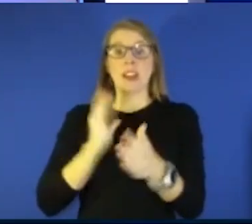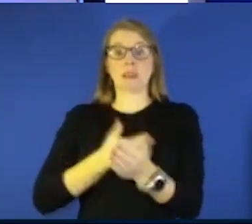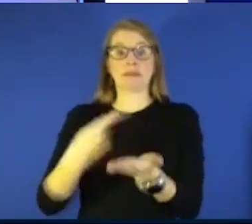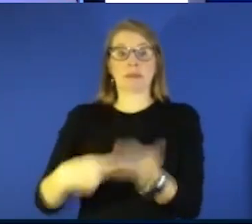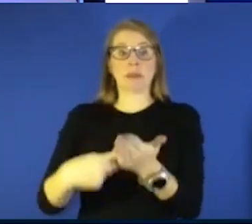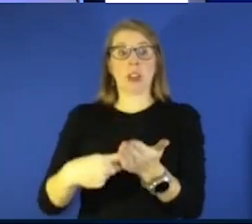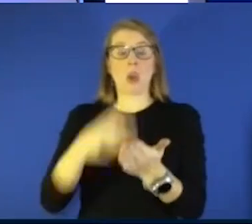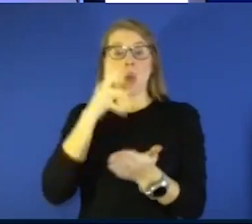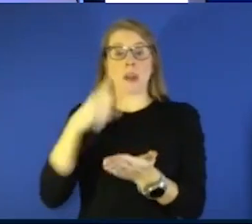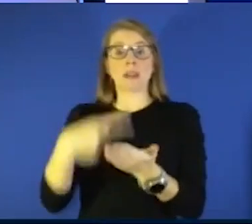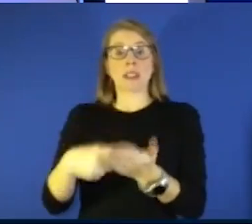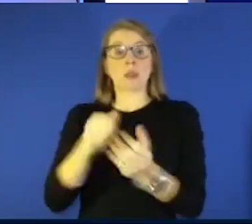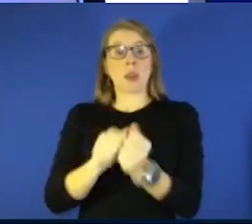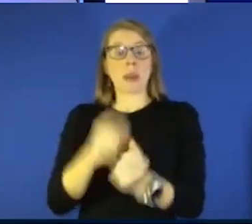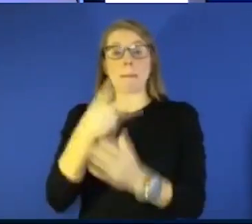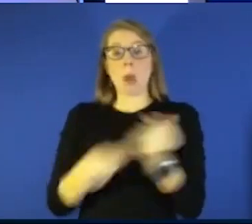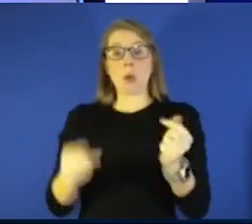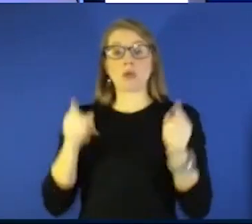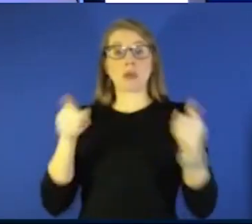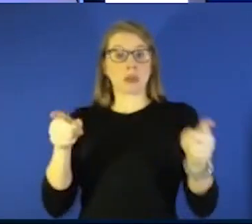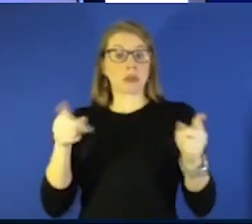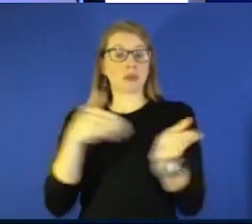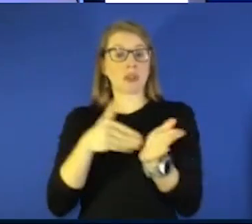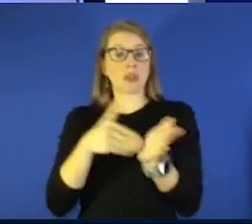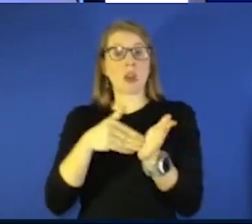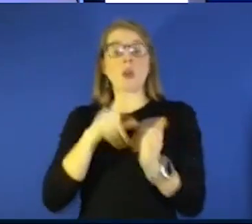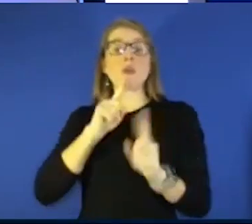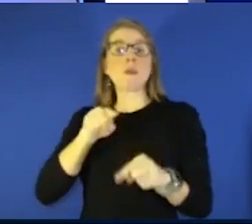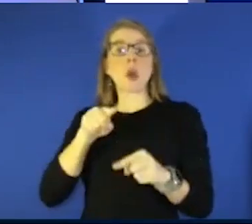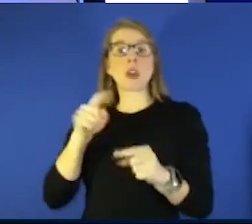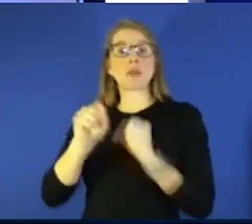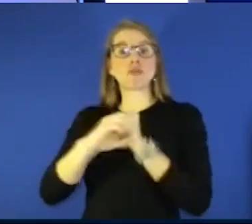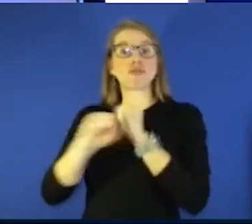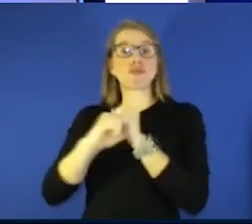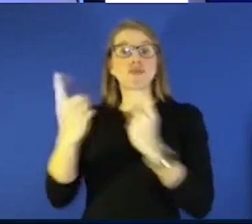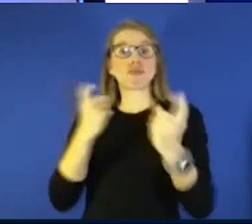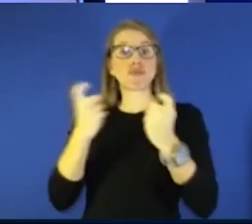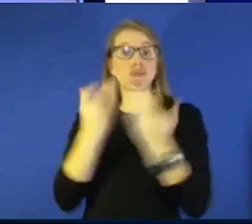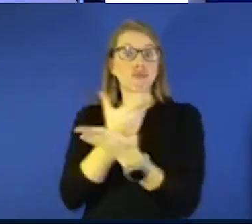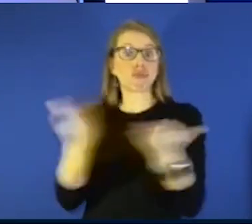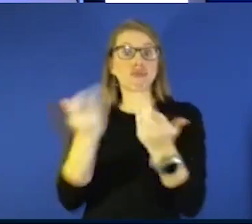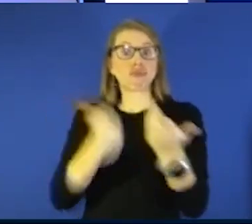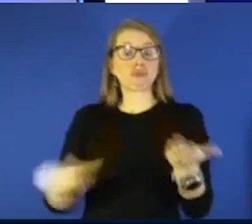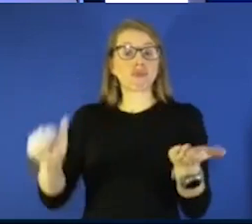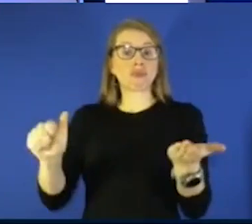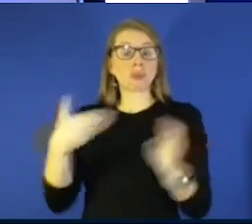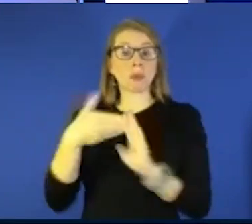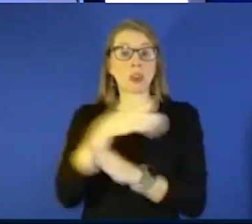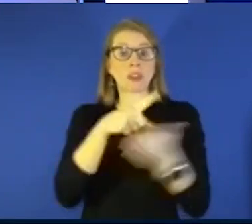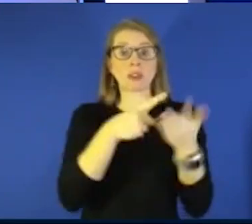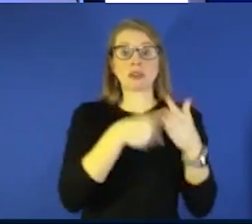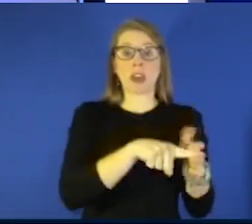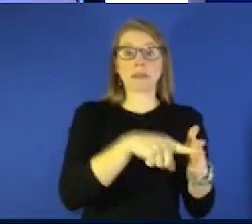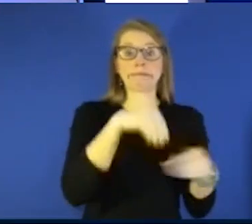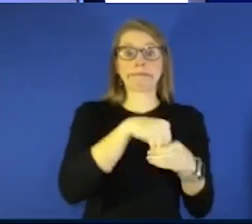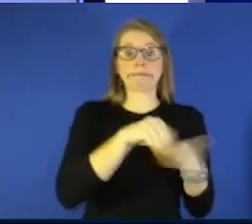here, but we want to check in with our reporters to see if we have any reporter questions on the line. Anyone out there with a question?